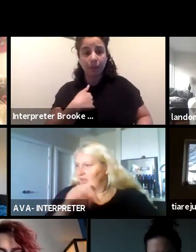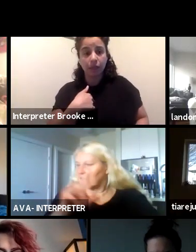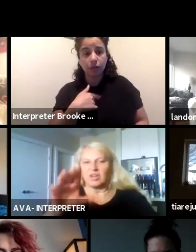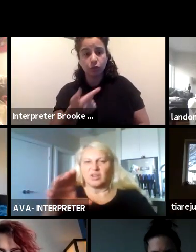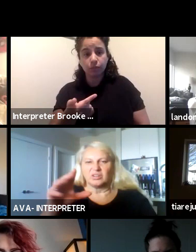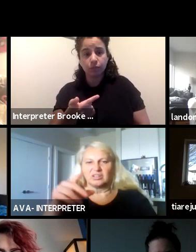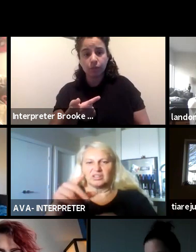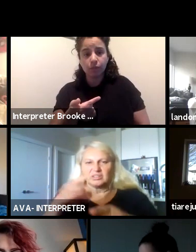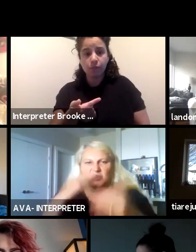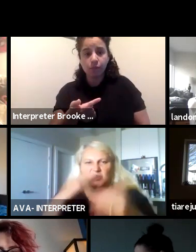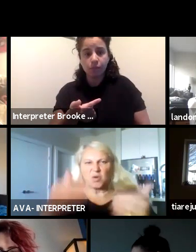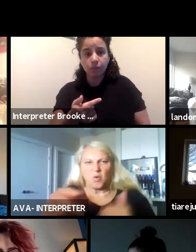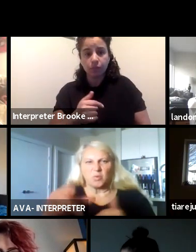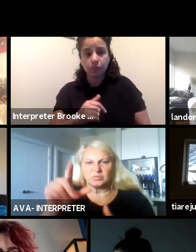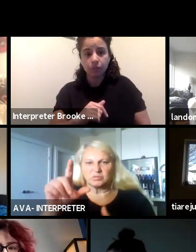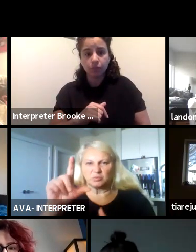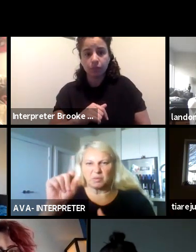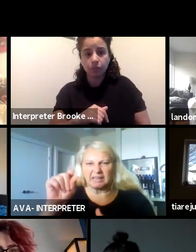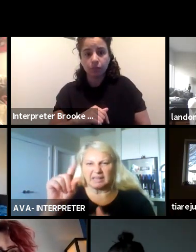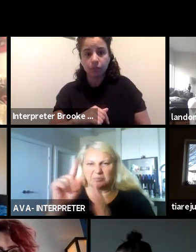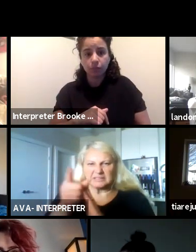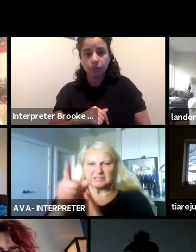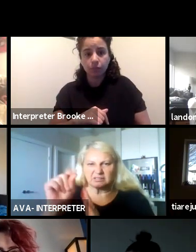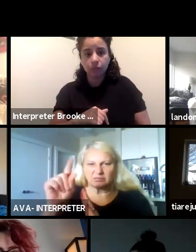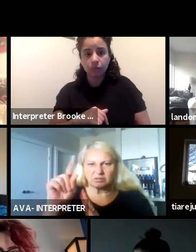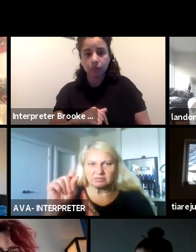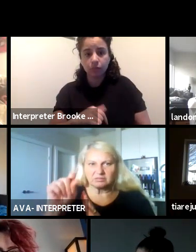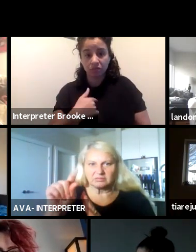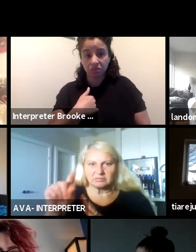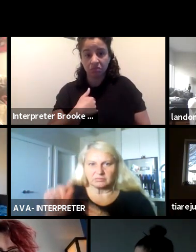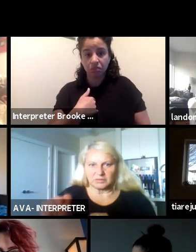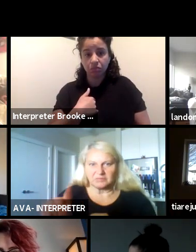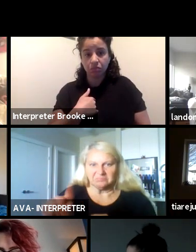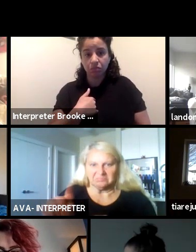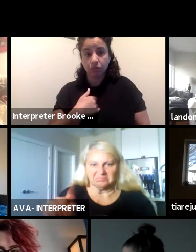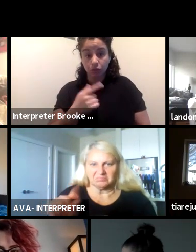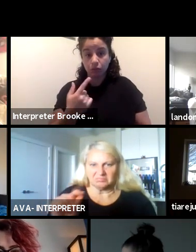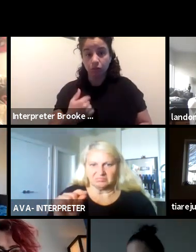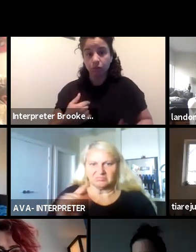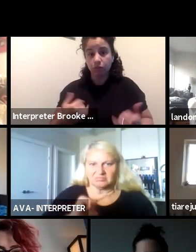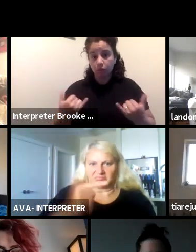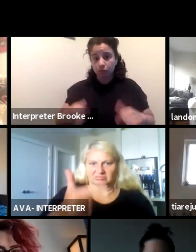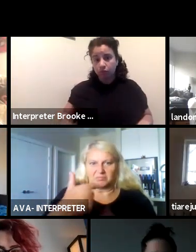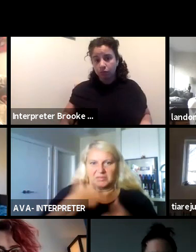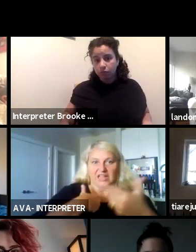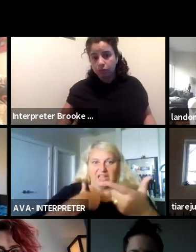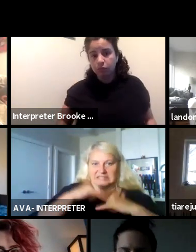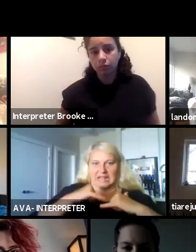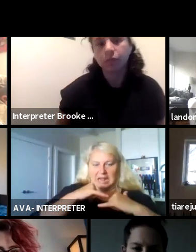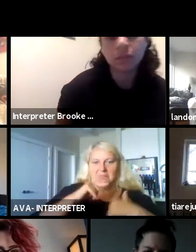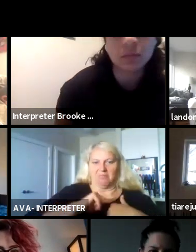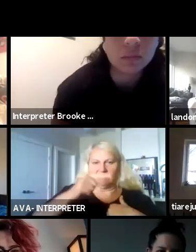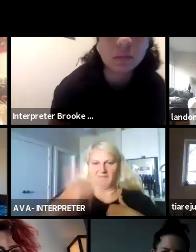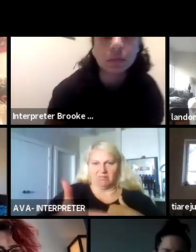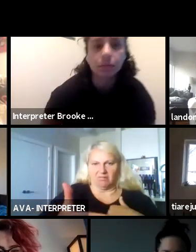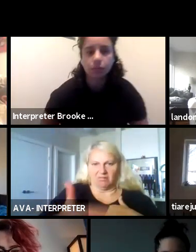Excellent. I just wanted to name some of the beautiful processing that was taking place during our break.